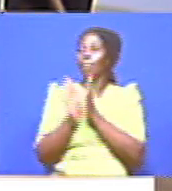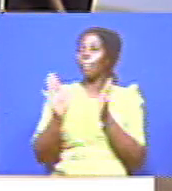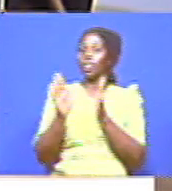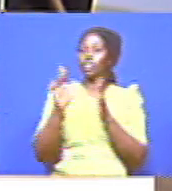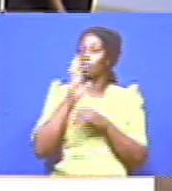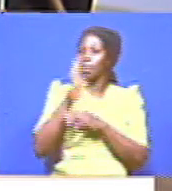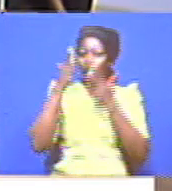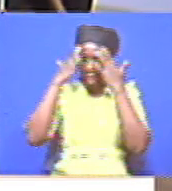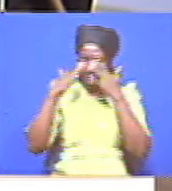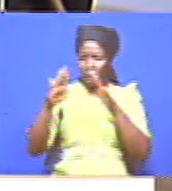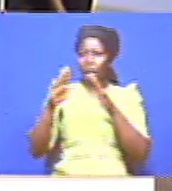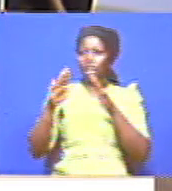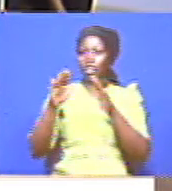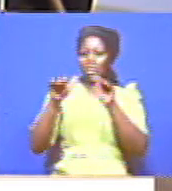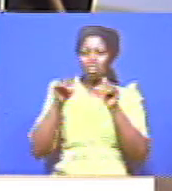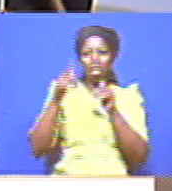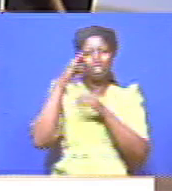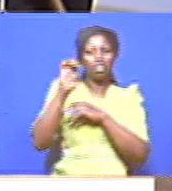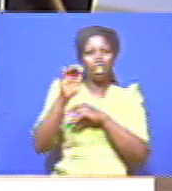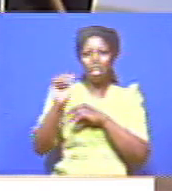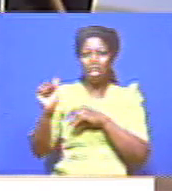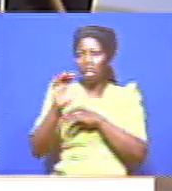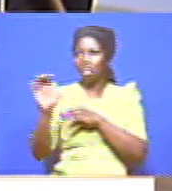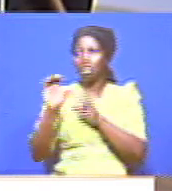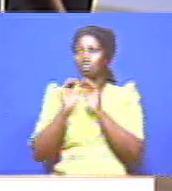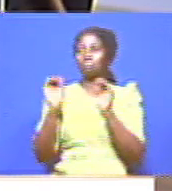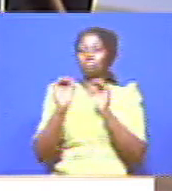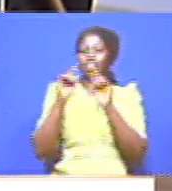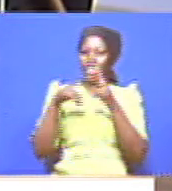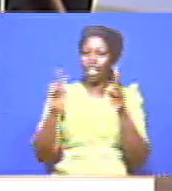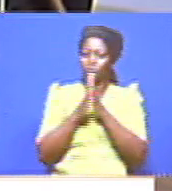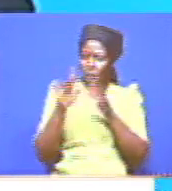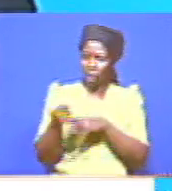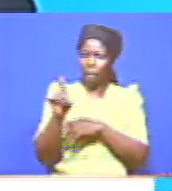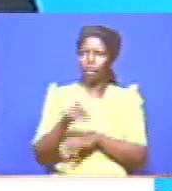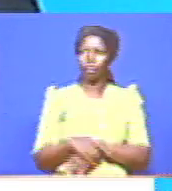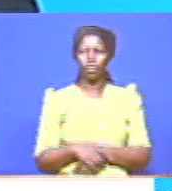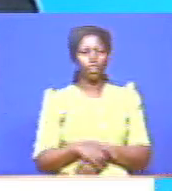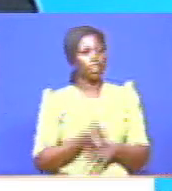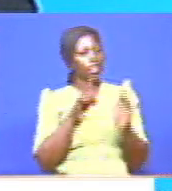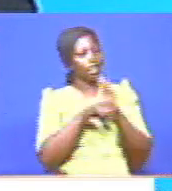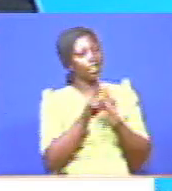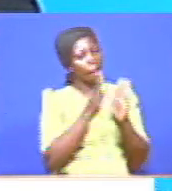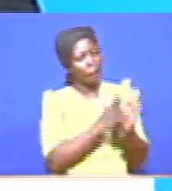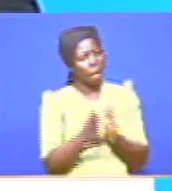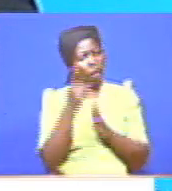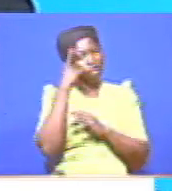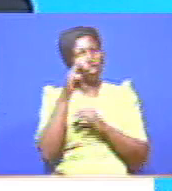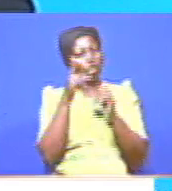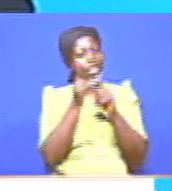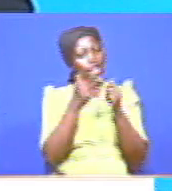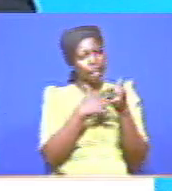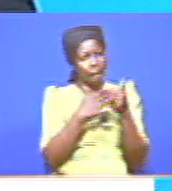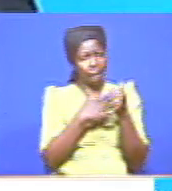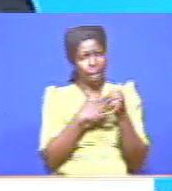aware. All right. Don't wait for EACC. All right. Start with yourself. Now, in preparation for 9th, of course,